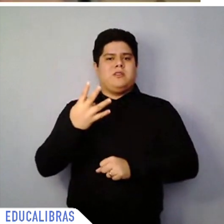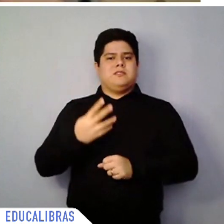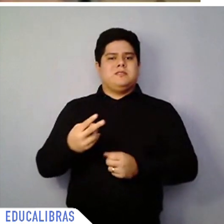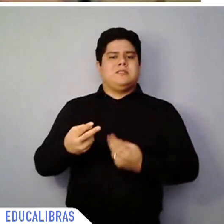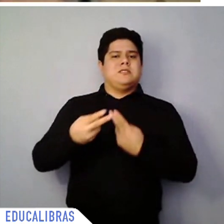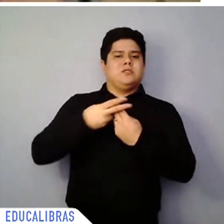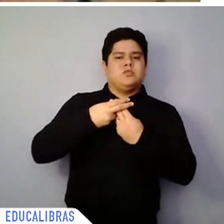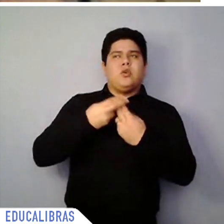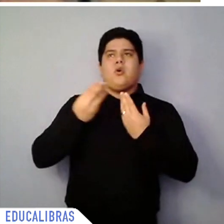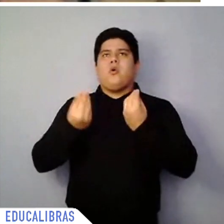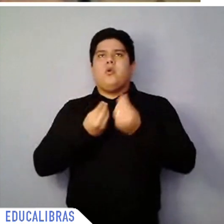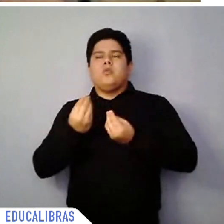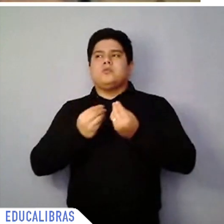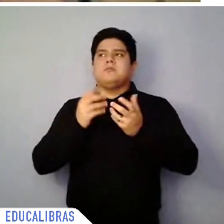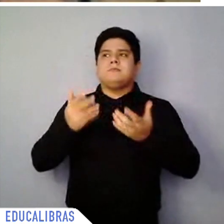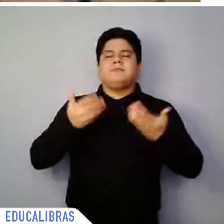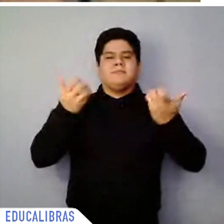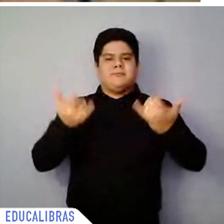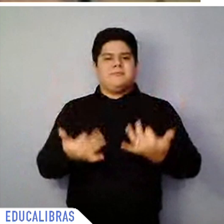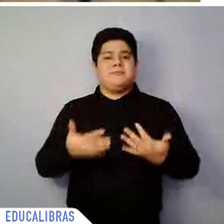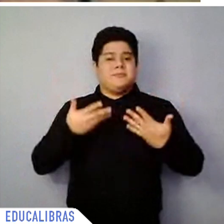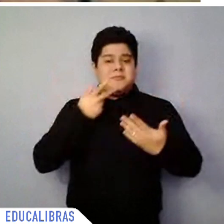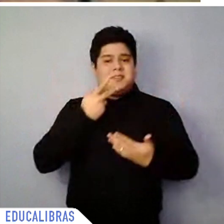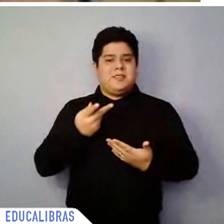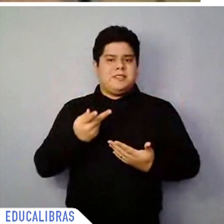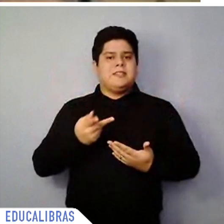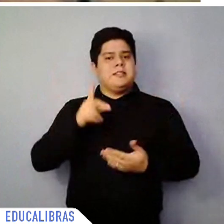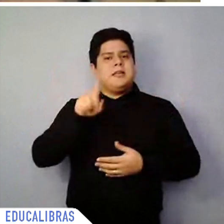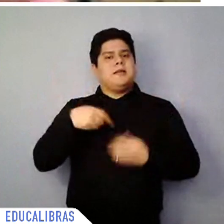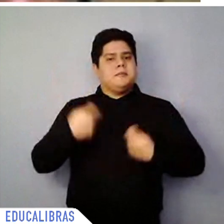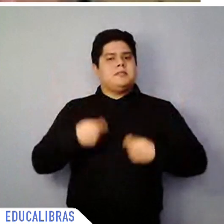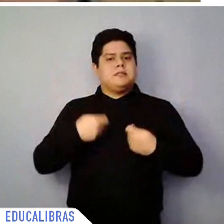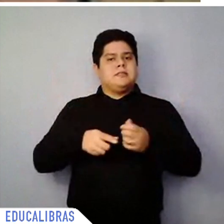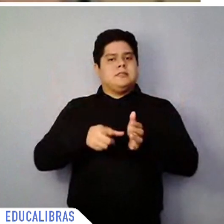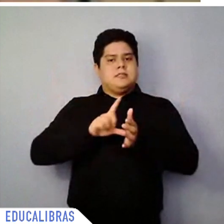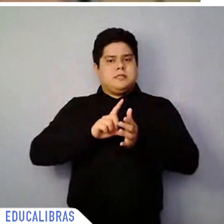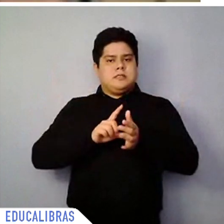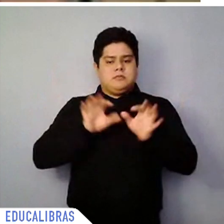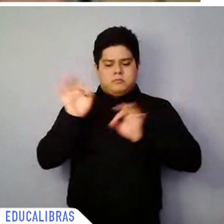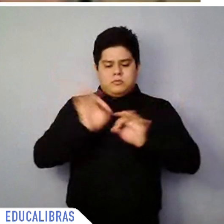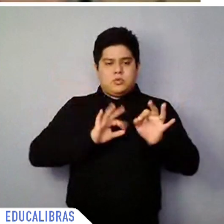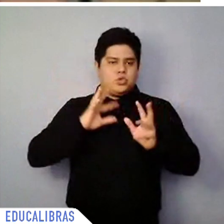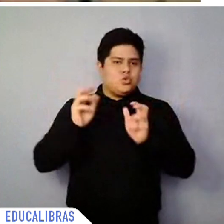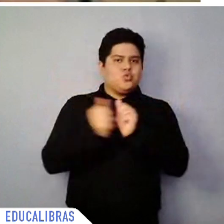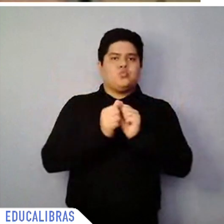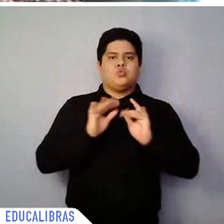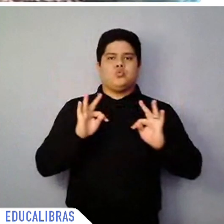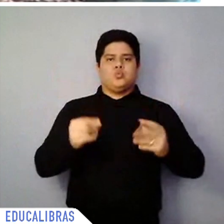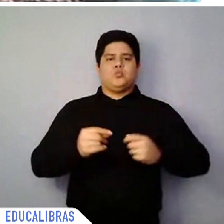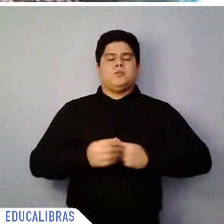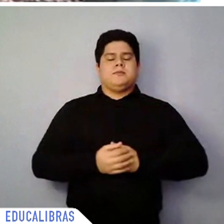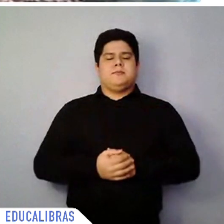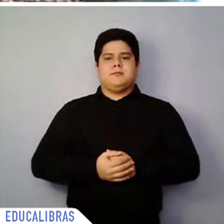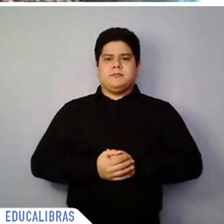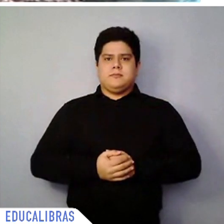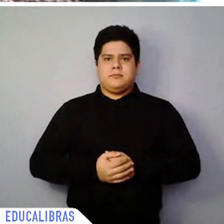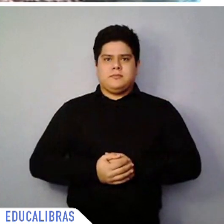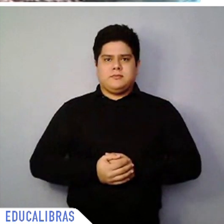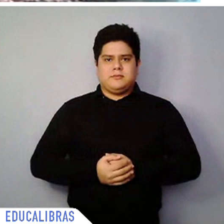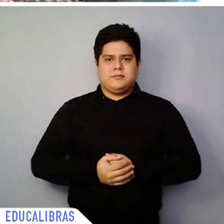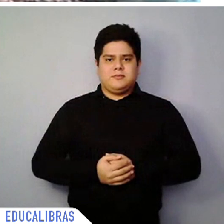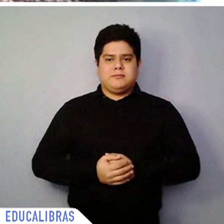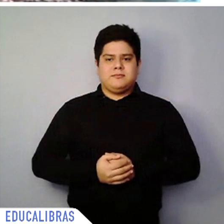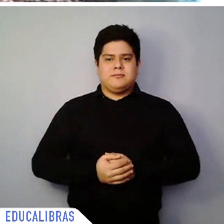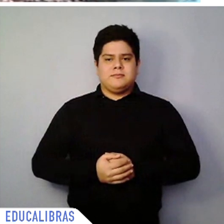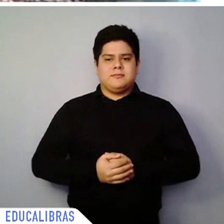of the pandemics. We were studying the unified health system in Brazil, but we had to trade priorities, but we have to do